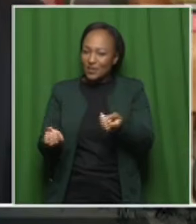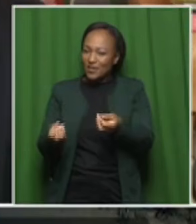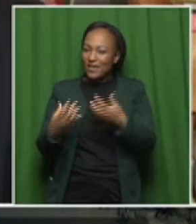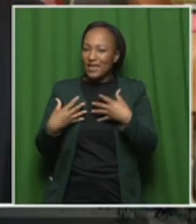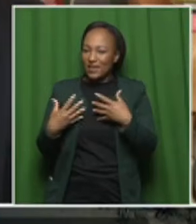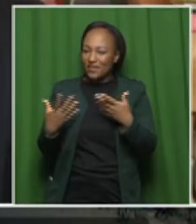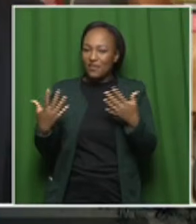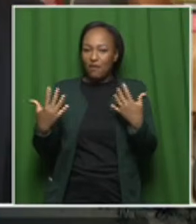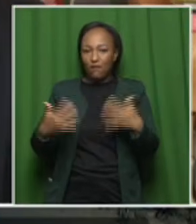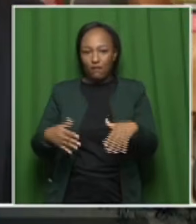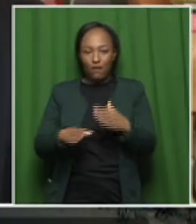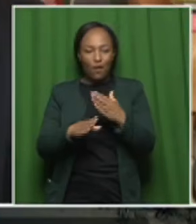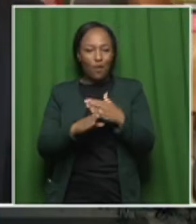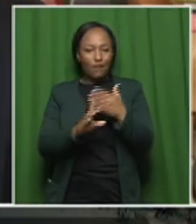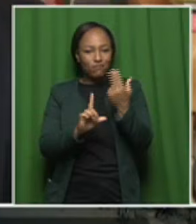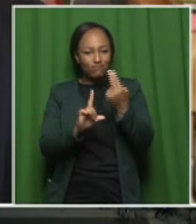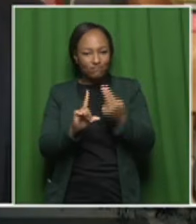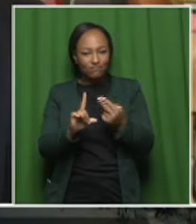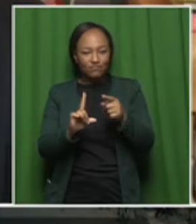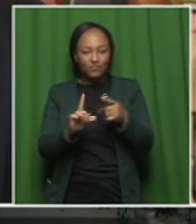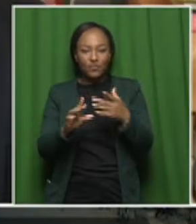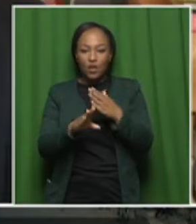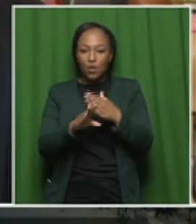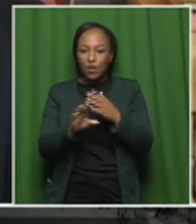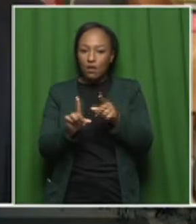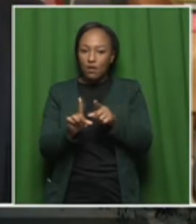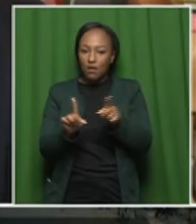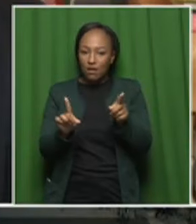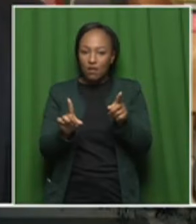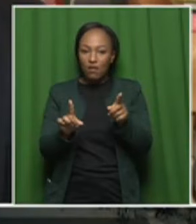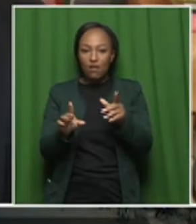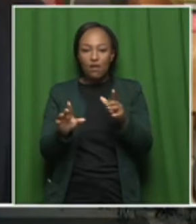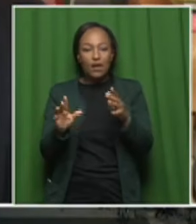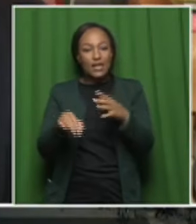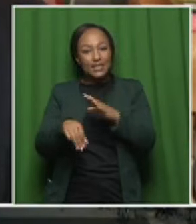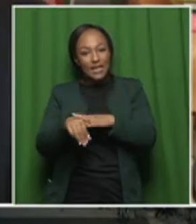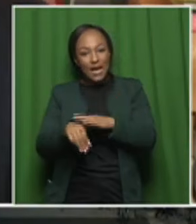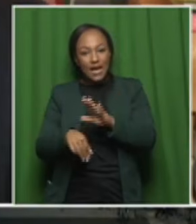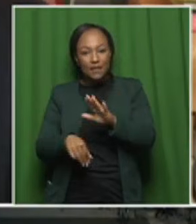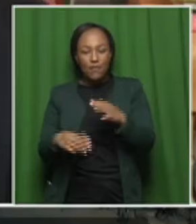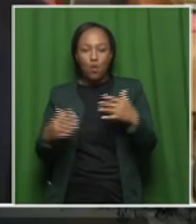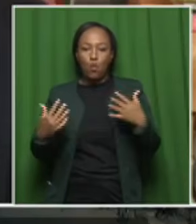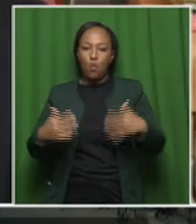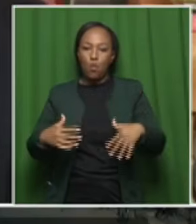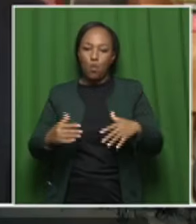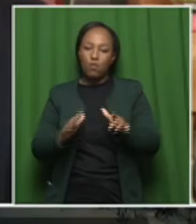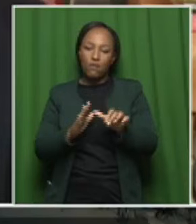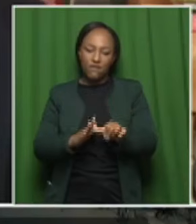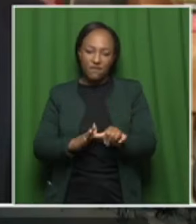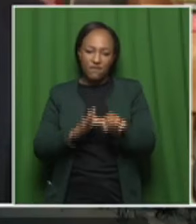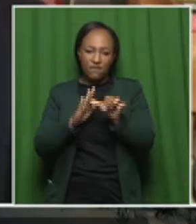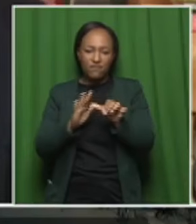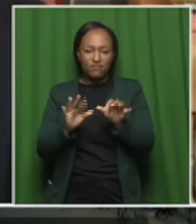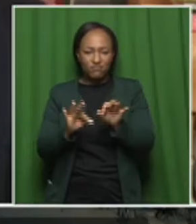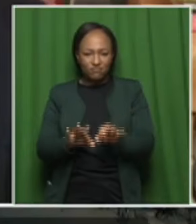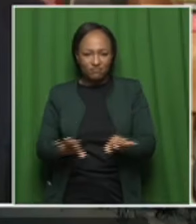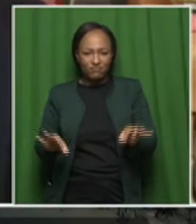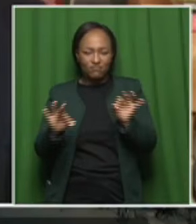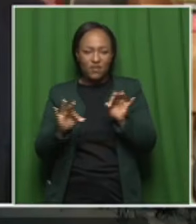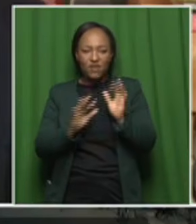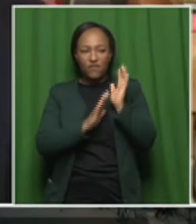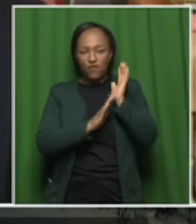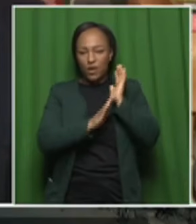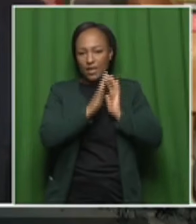of art, but obviously the work that goes into it, the time as well, that's something that's invaluable. And it's going to obviously solidify our